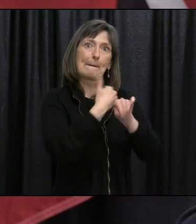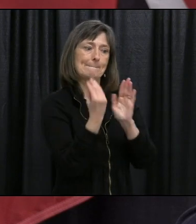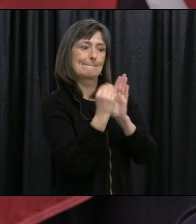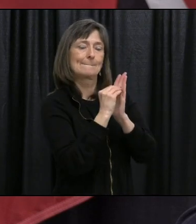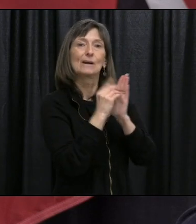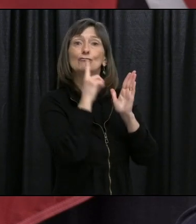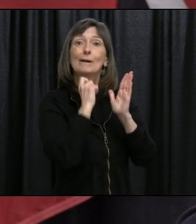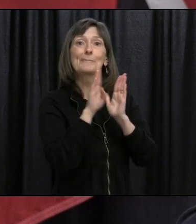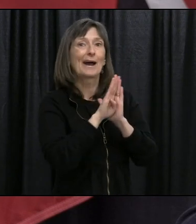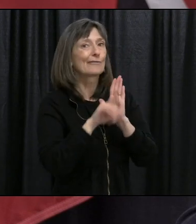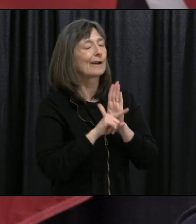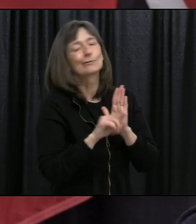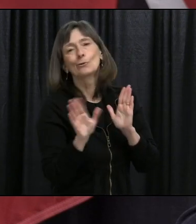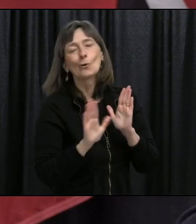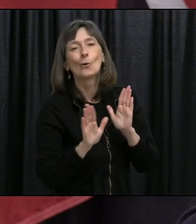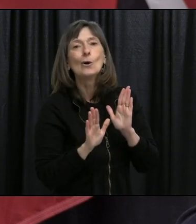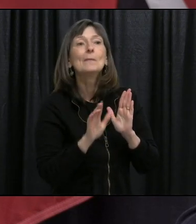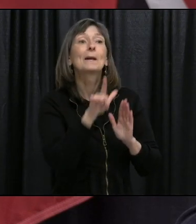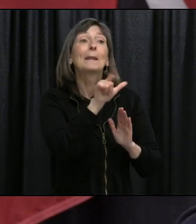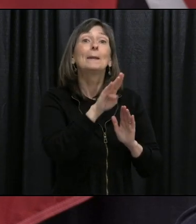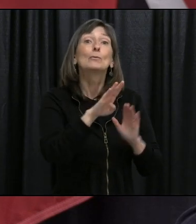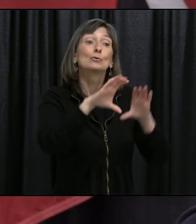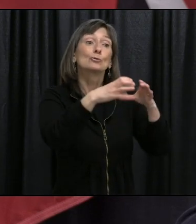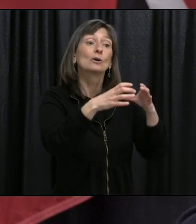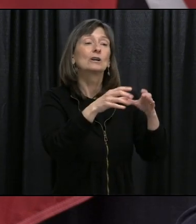from the Liberal Party of Newfoundland and Labrador.